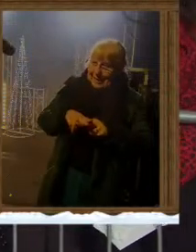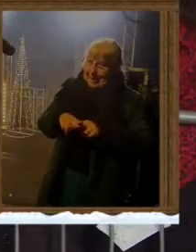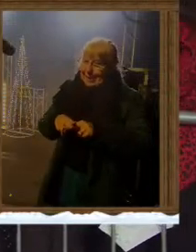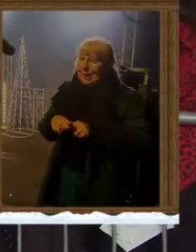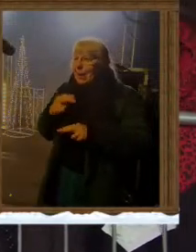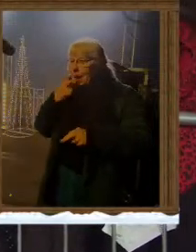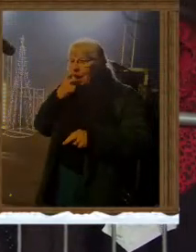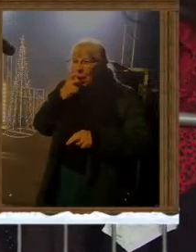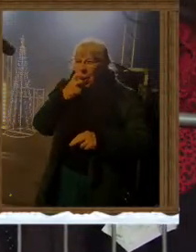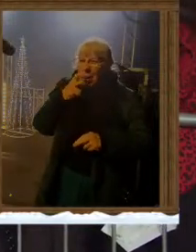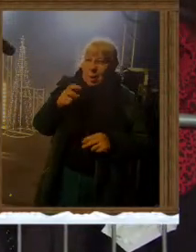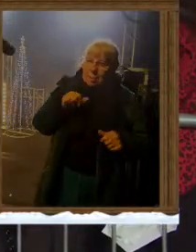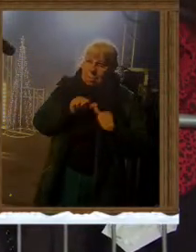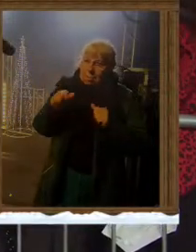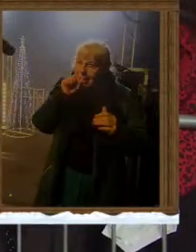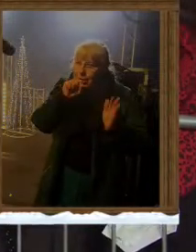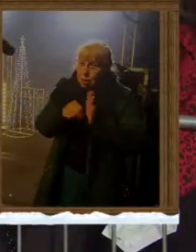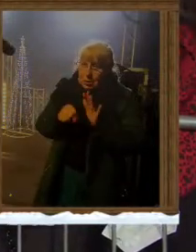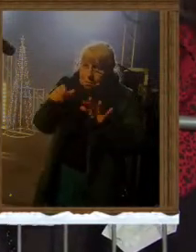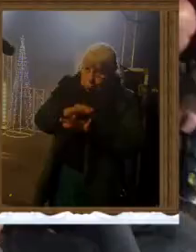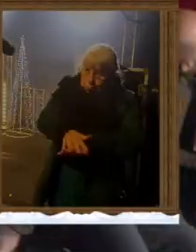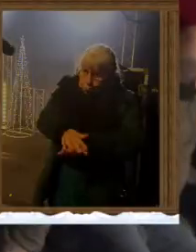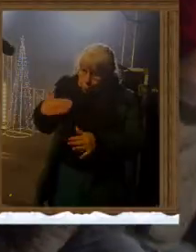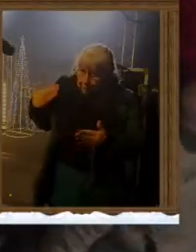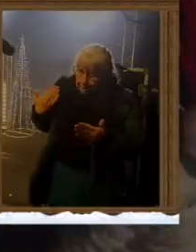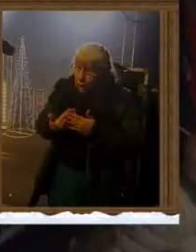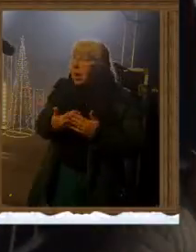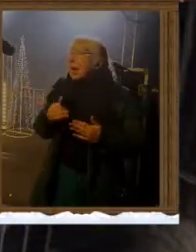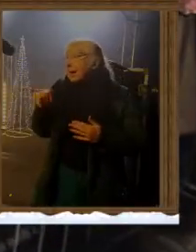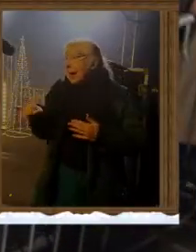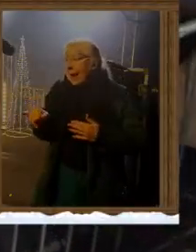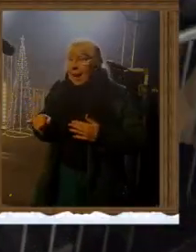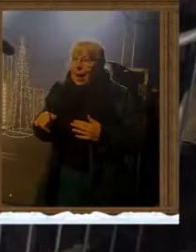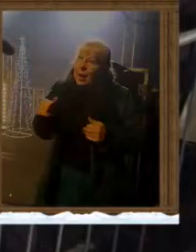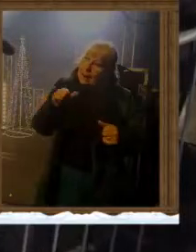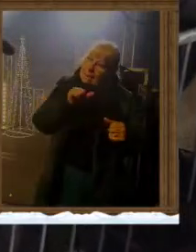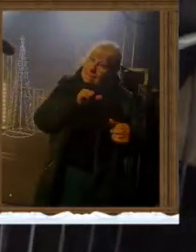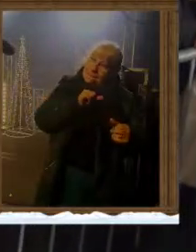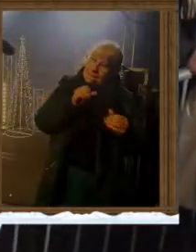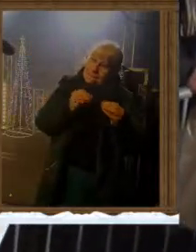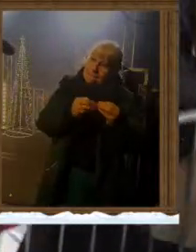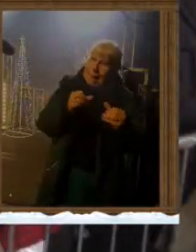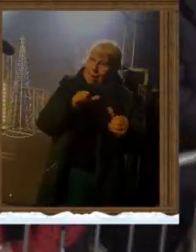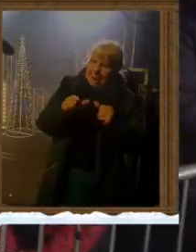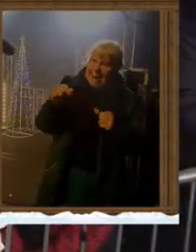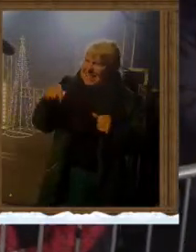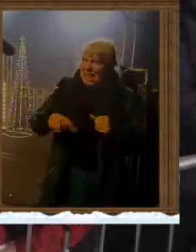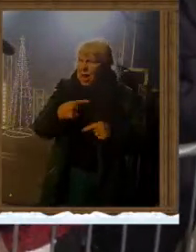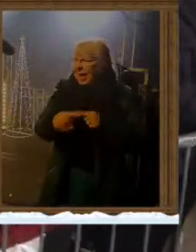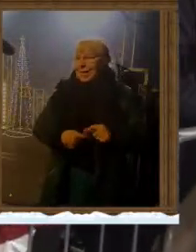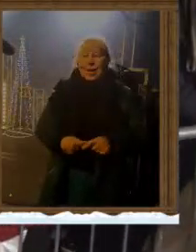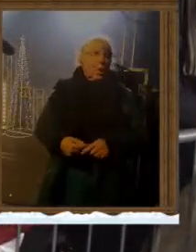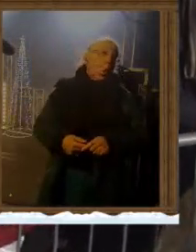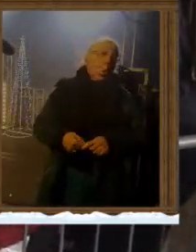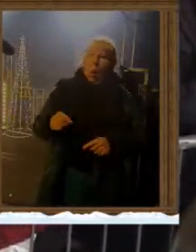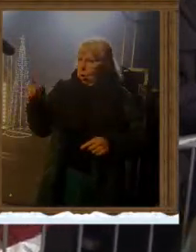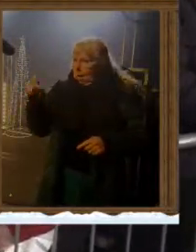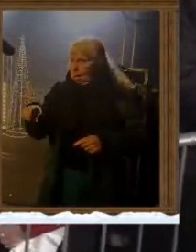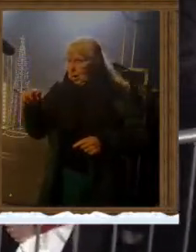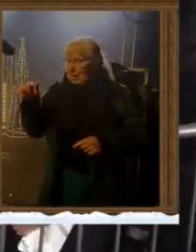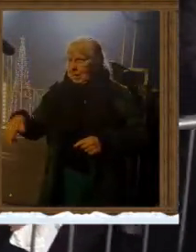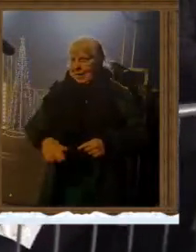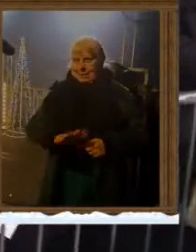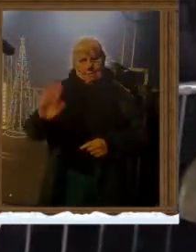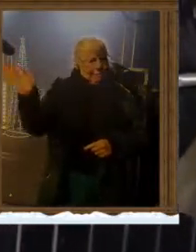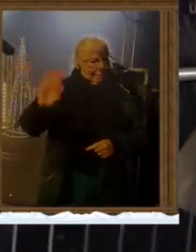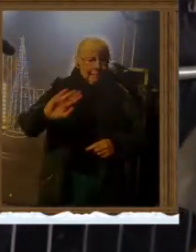Best Christmas switch on ever? Yeah. Yeah, do you think they should bring Barra here next year? Yes. No, somebody said yes, he's getting